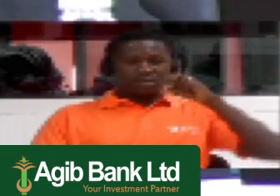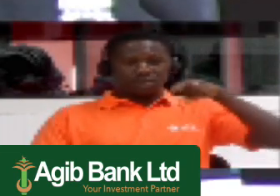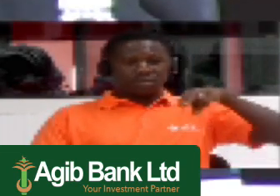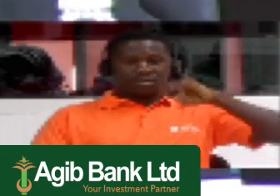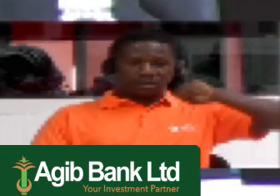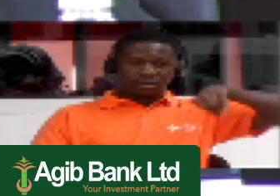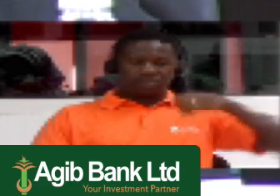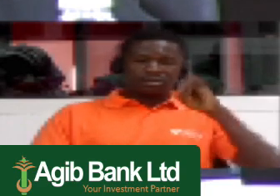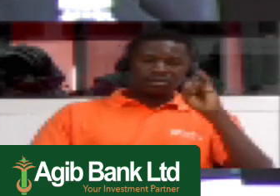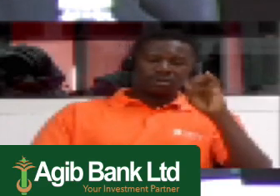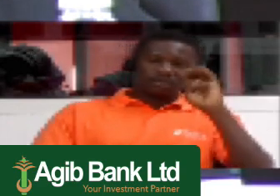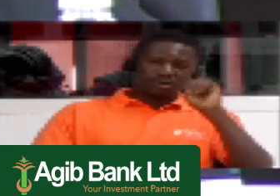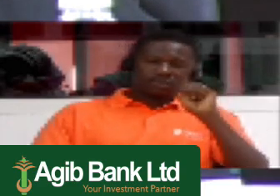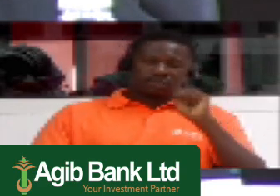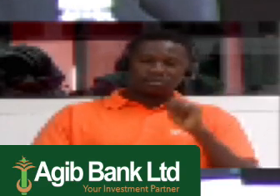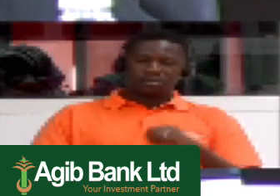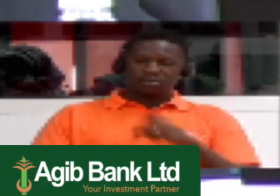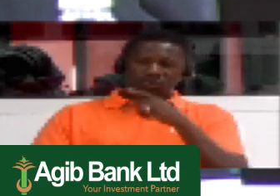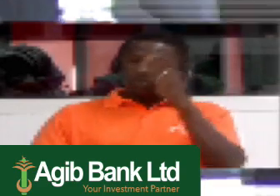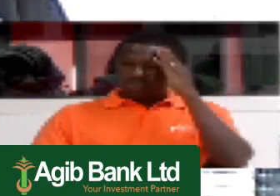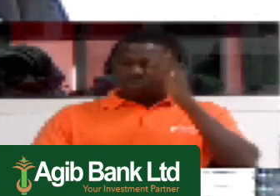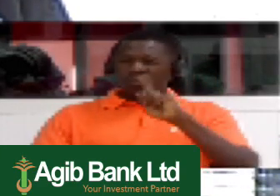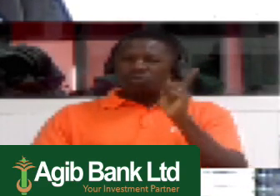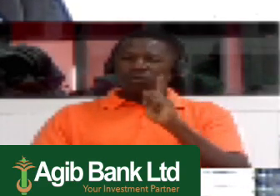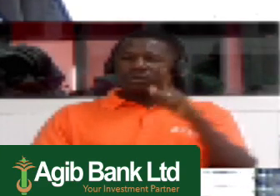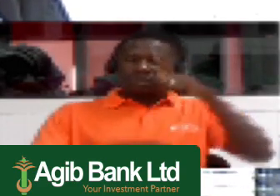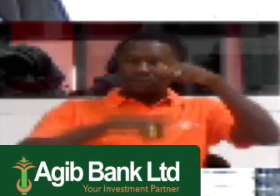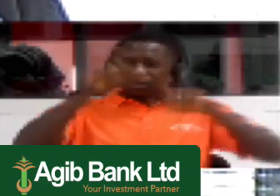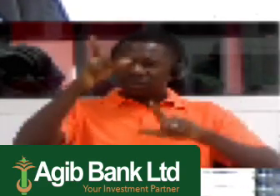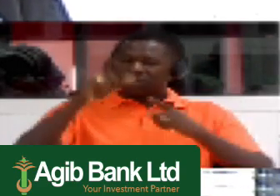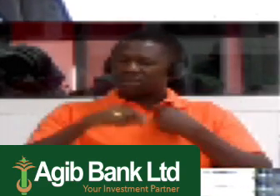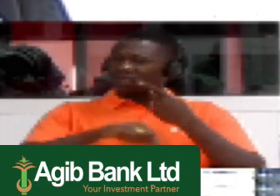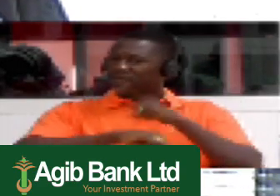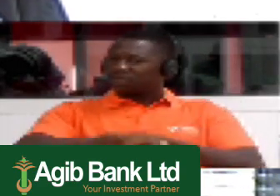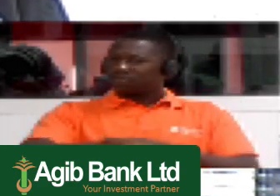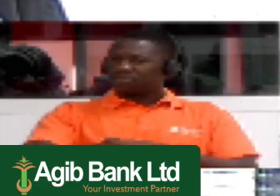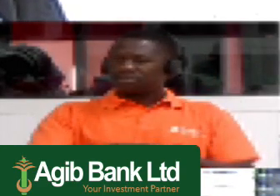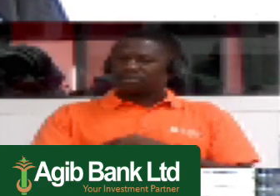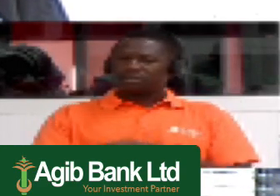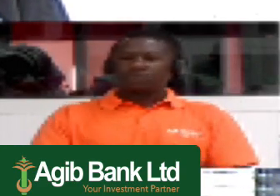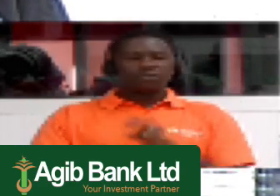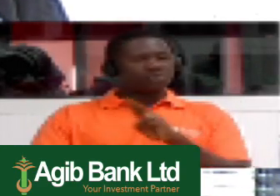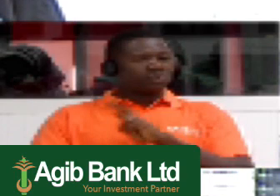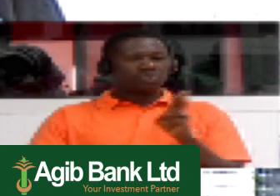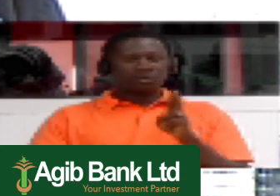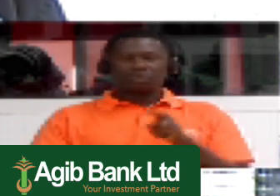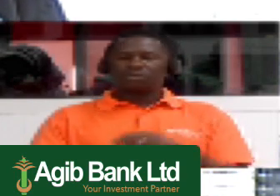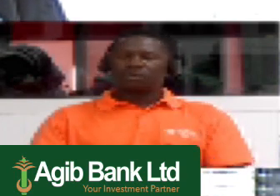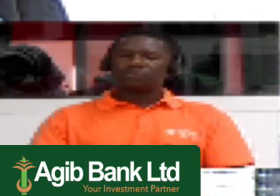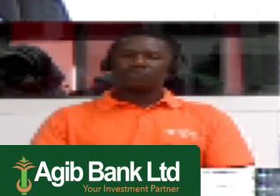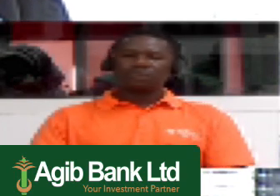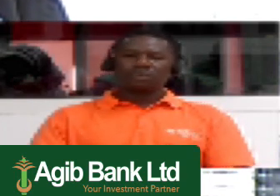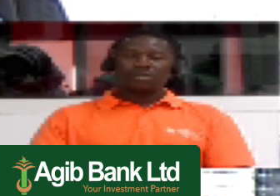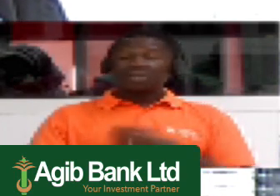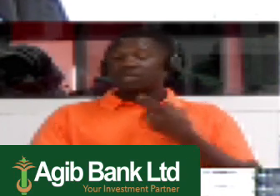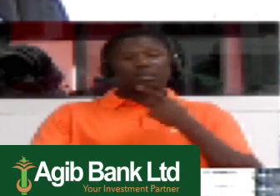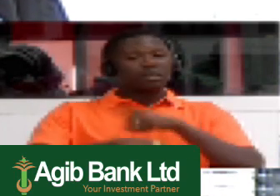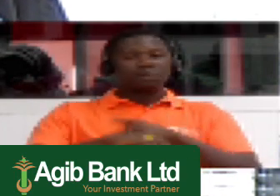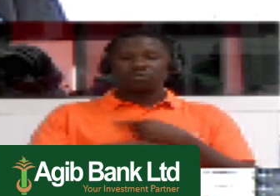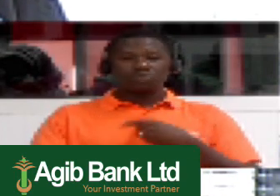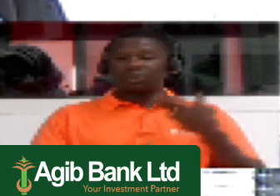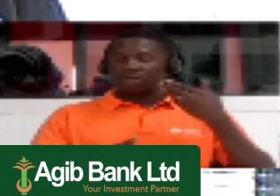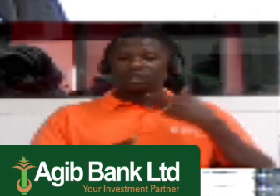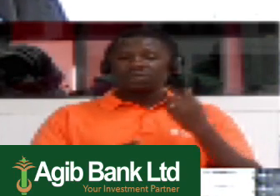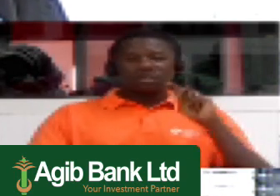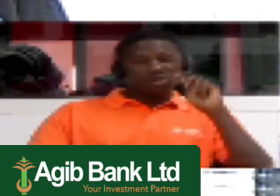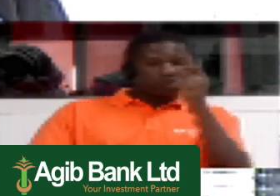Makamu Membabulu Tumo. Hala rank. No. But I'm on Bedunkudola soldier or Konamela rank or Befahamno. At that time, I